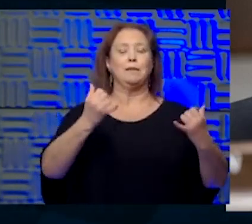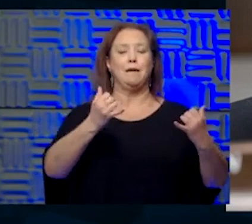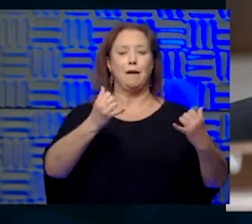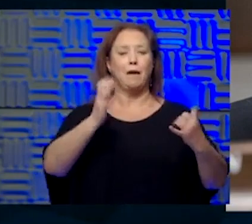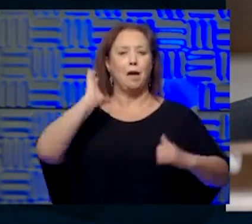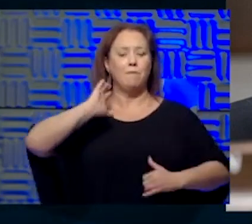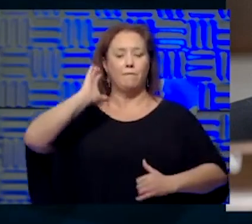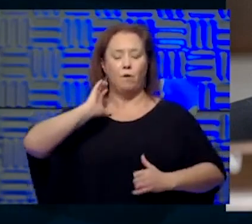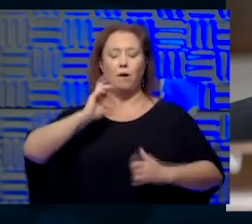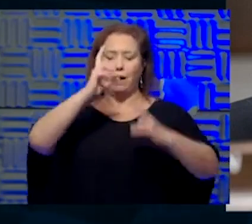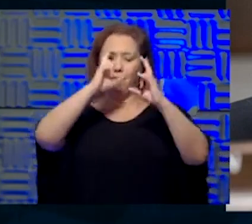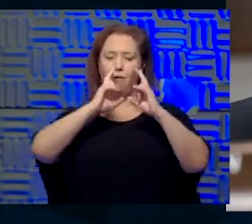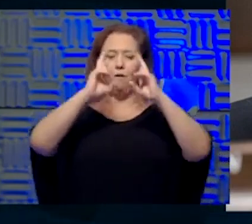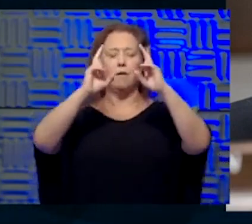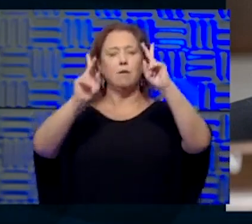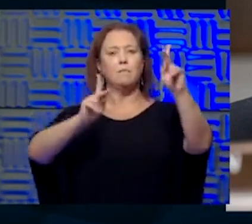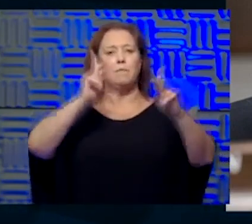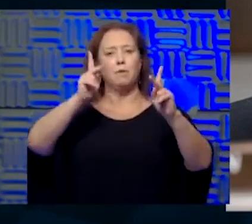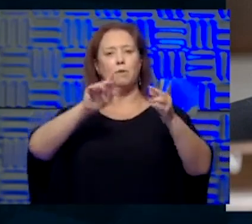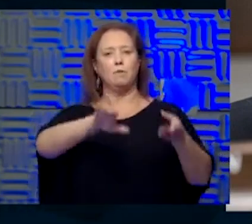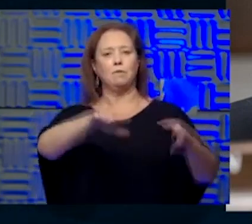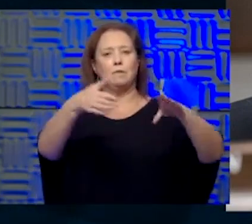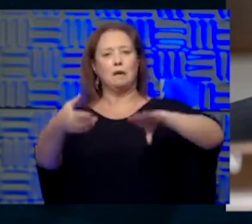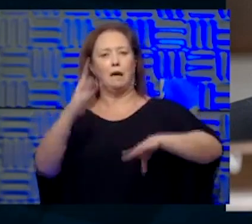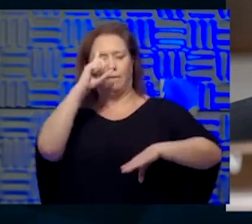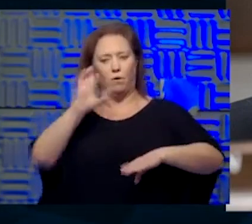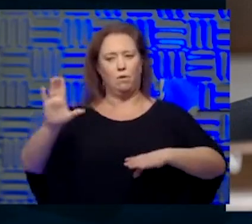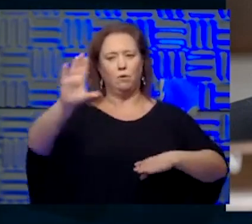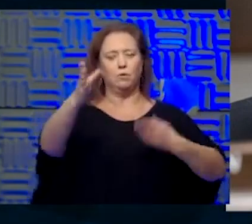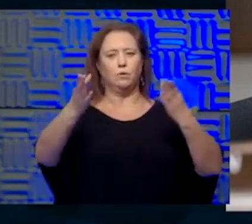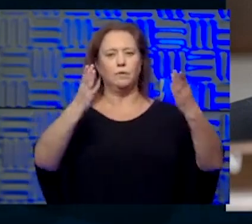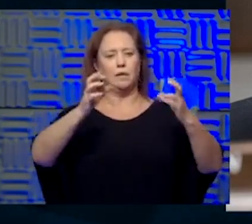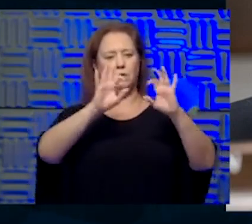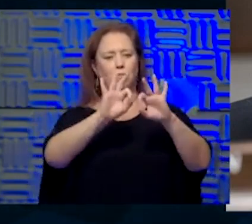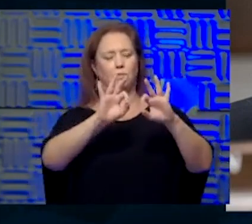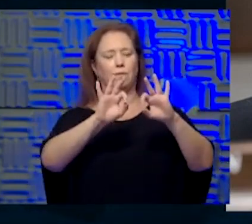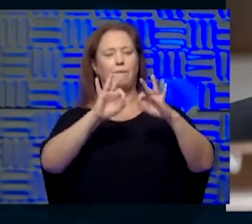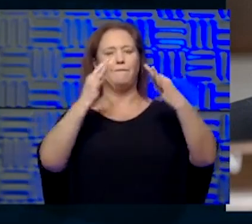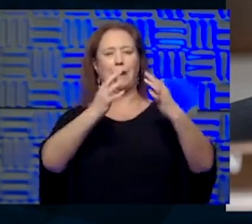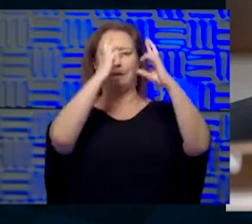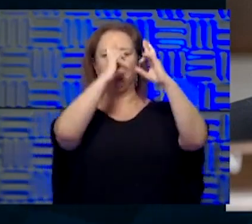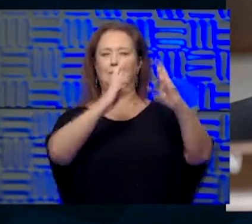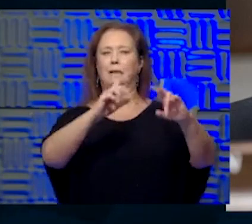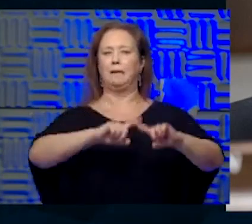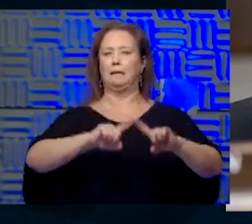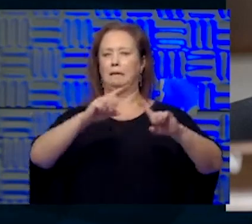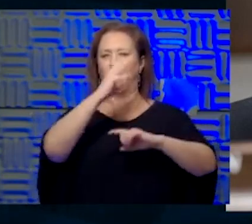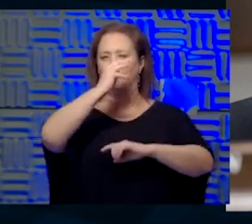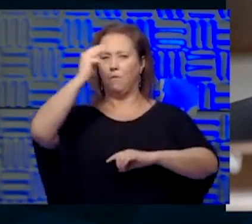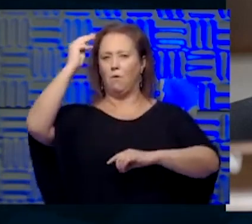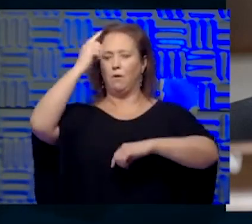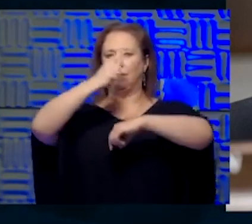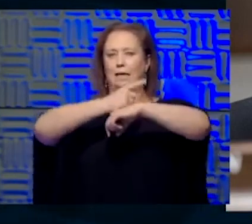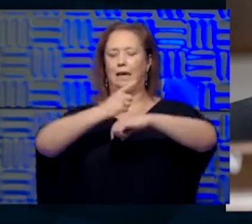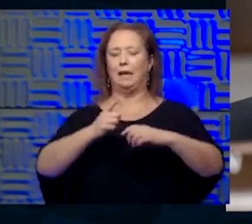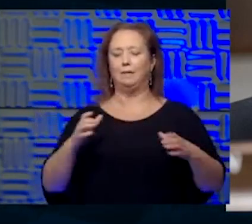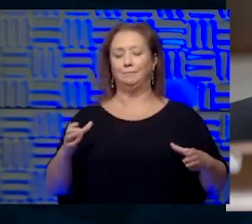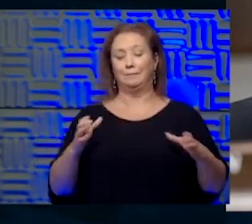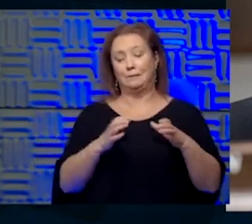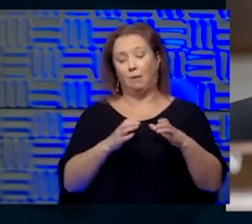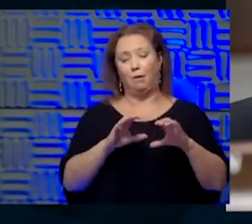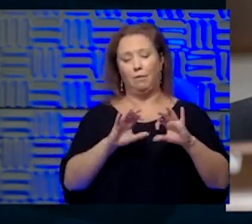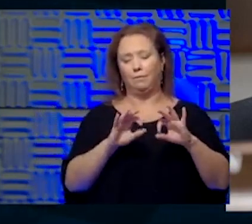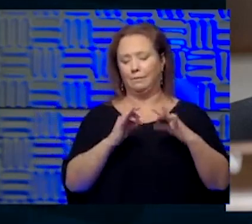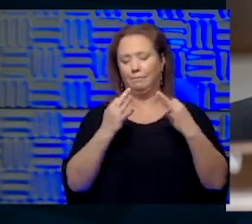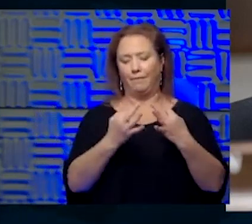those who died in service and to pay respects to their family. It'll be a different kind of Memorial Day, not many gatherings. I've got a couple of things I'm going to be